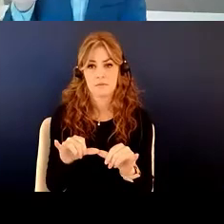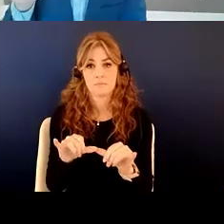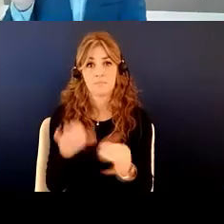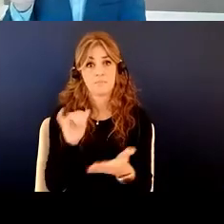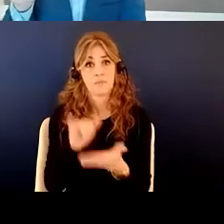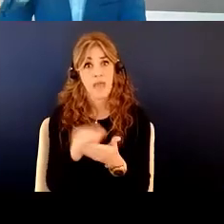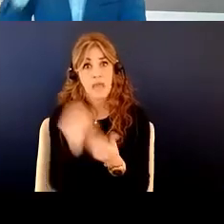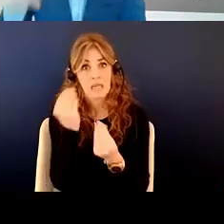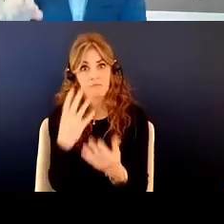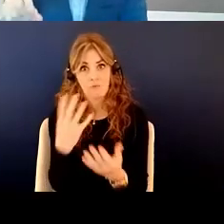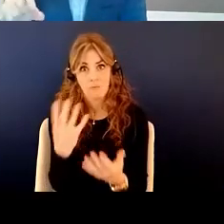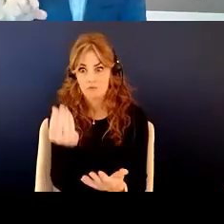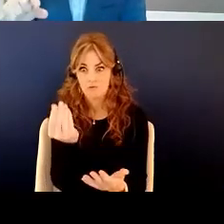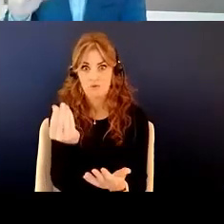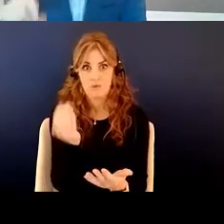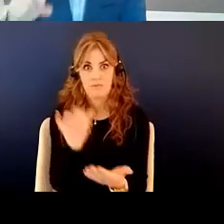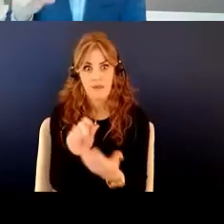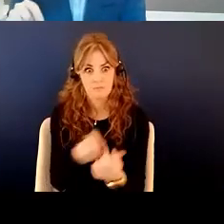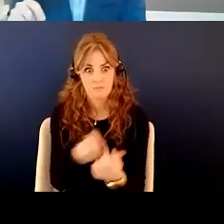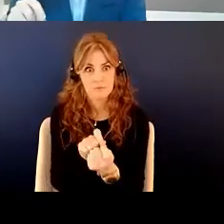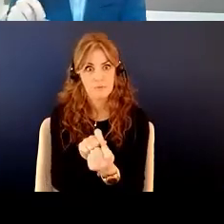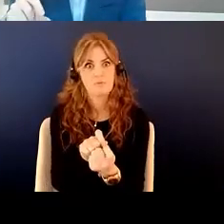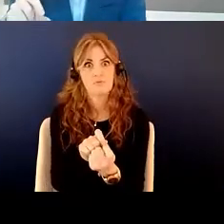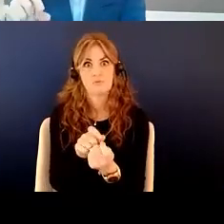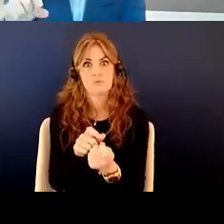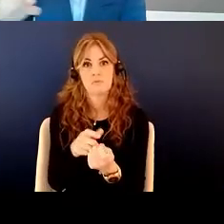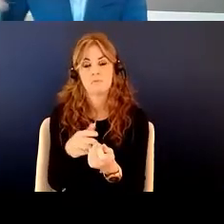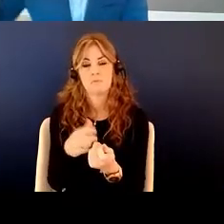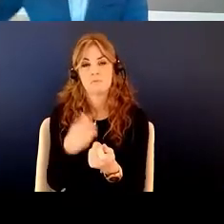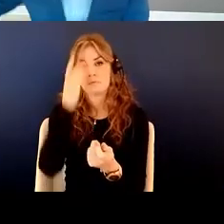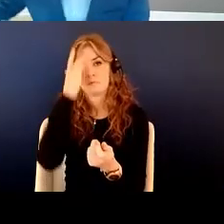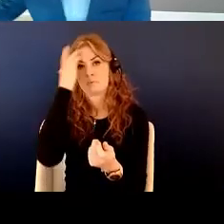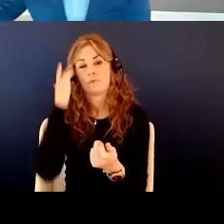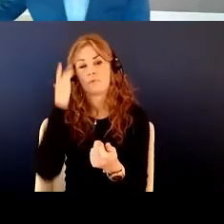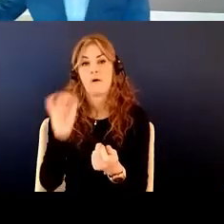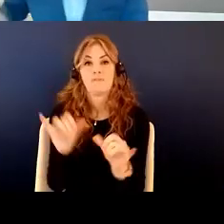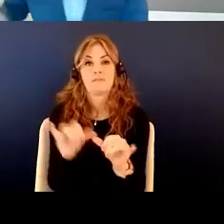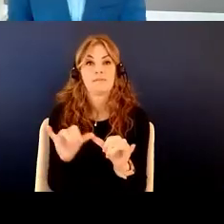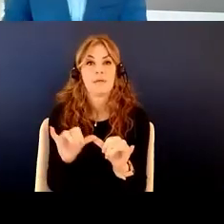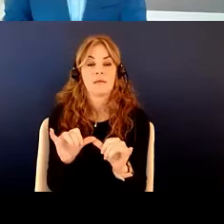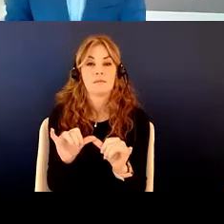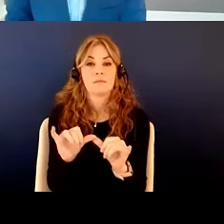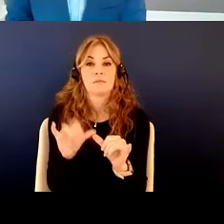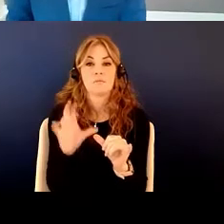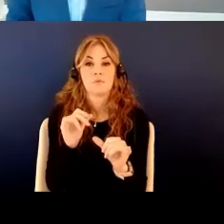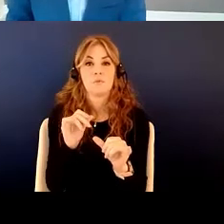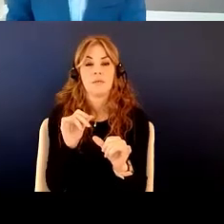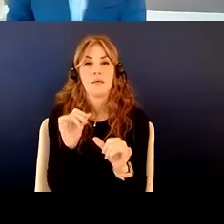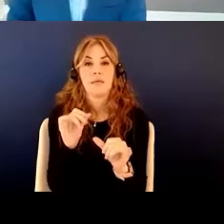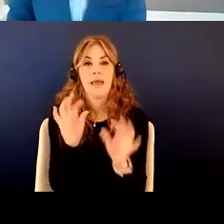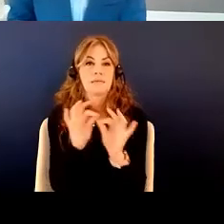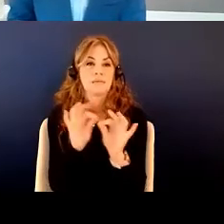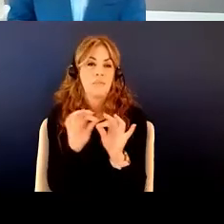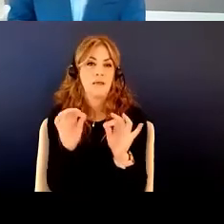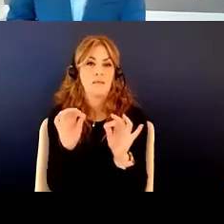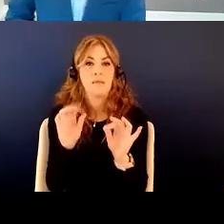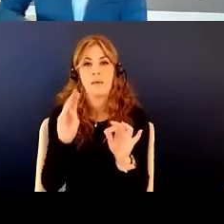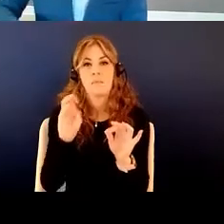piece of information, the precision of the effect size, when estimating the meta-analytic model later on.